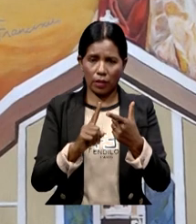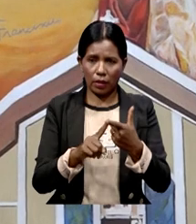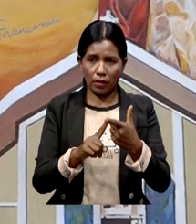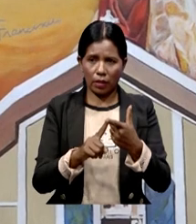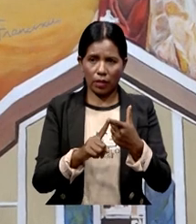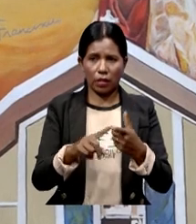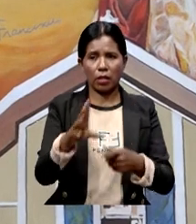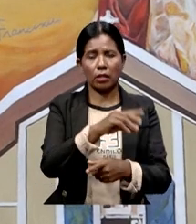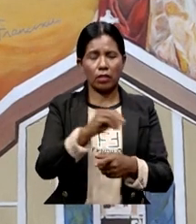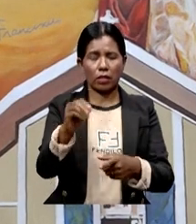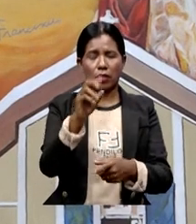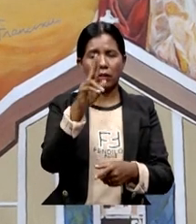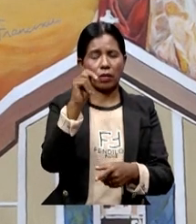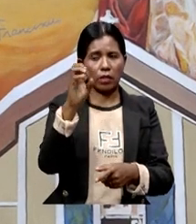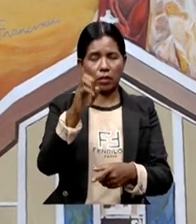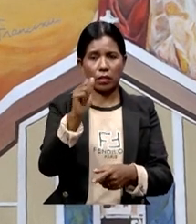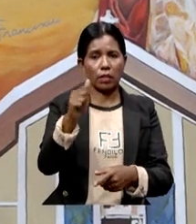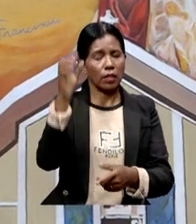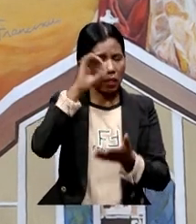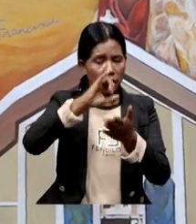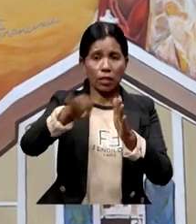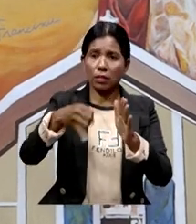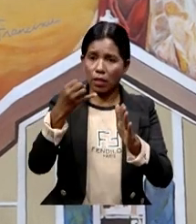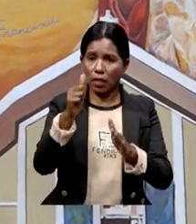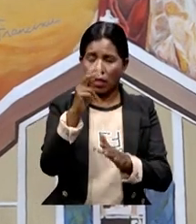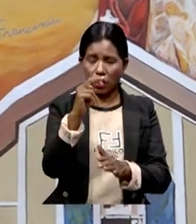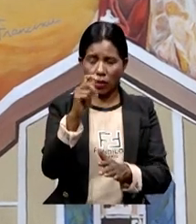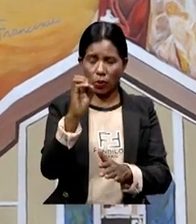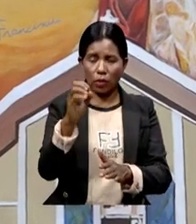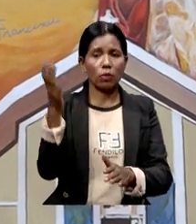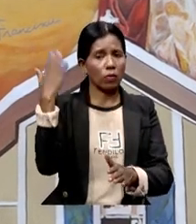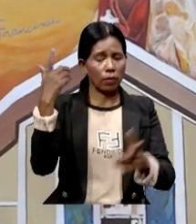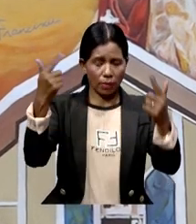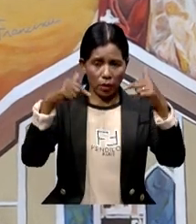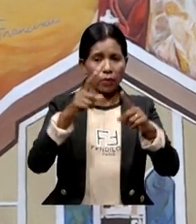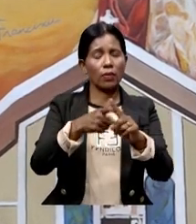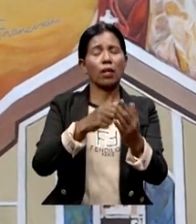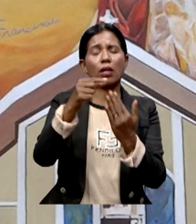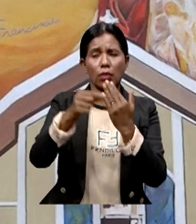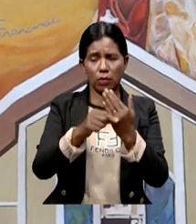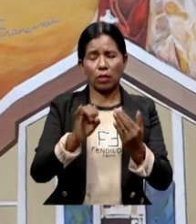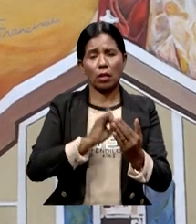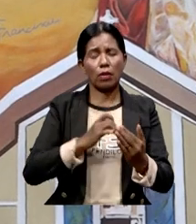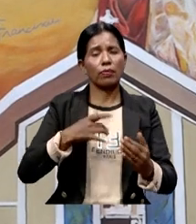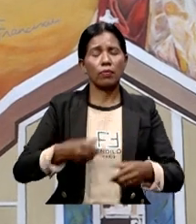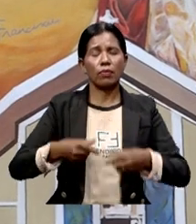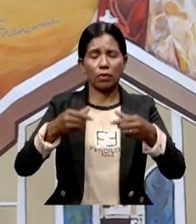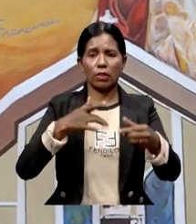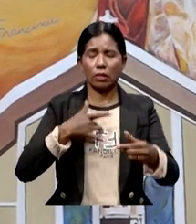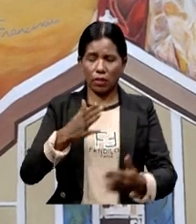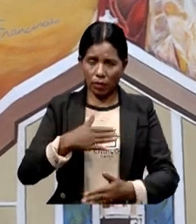UN Secretary General Antonio Guterres when he was here in August. So we came to express our appreciation. So